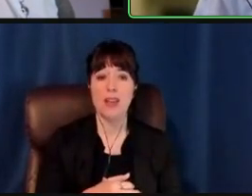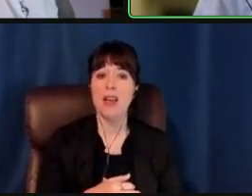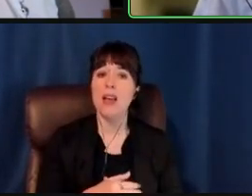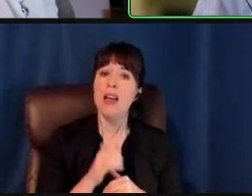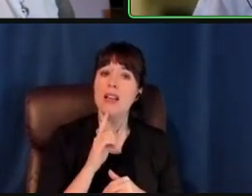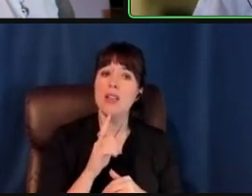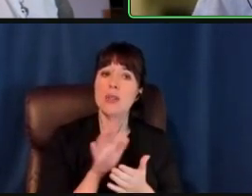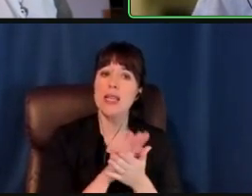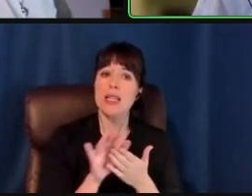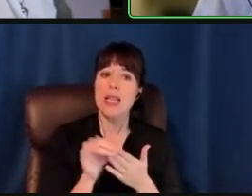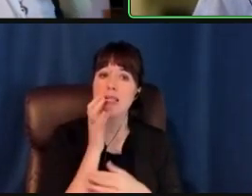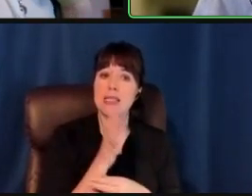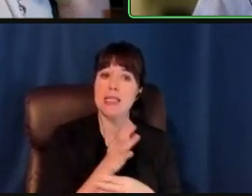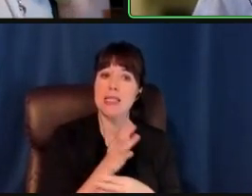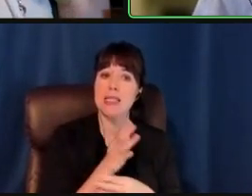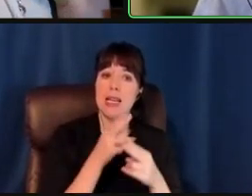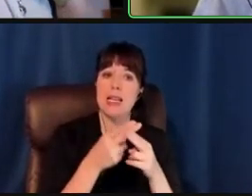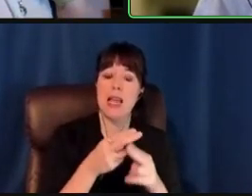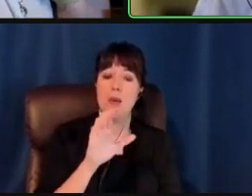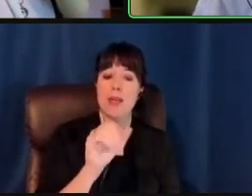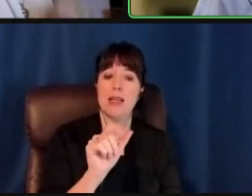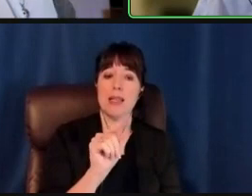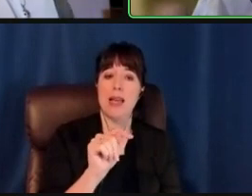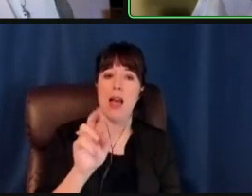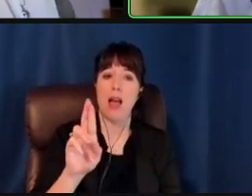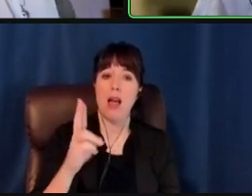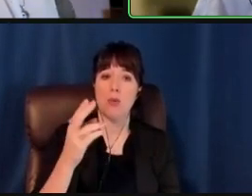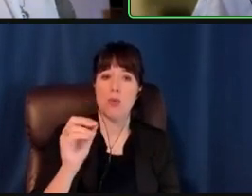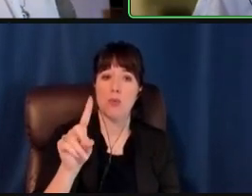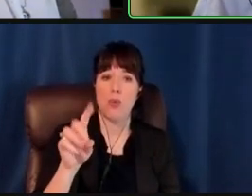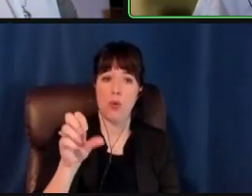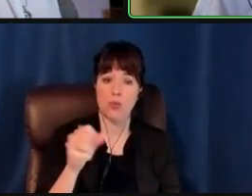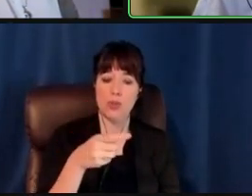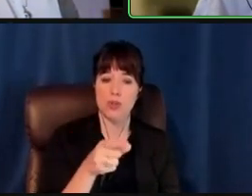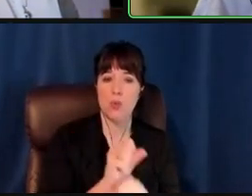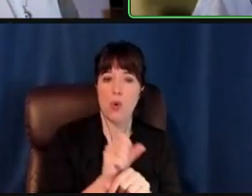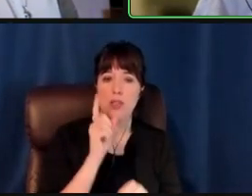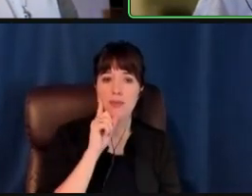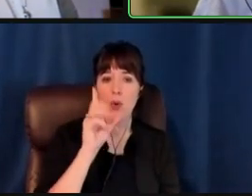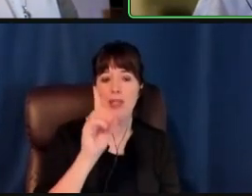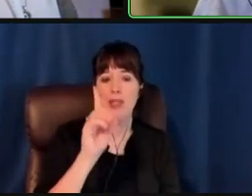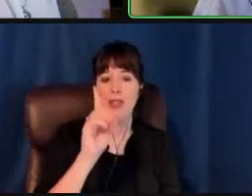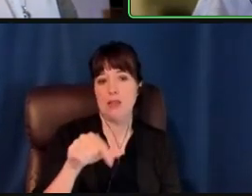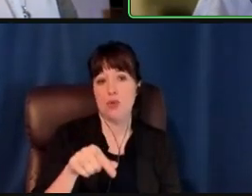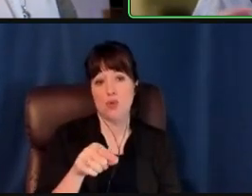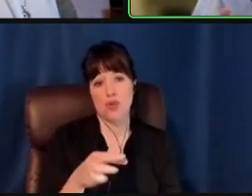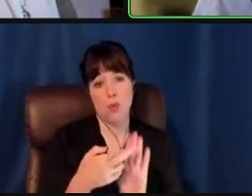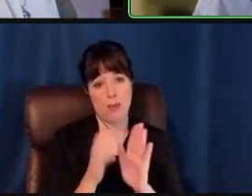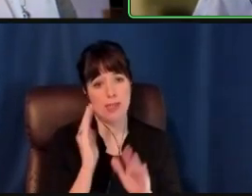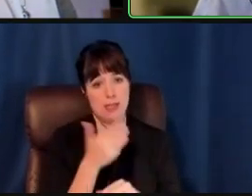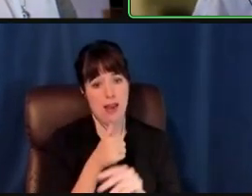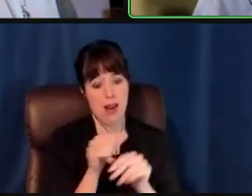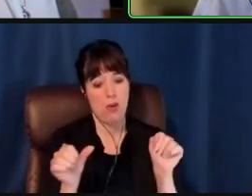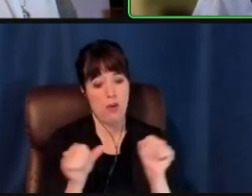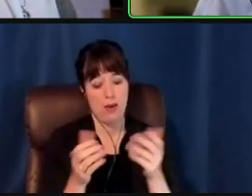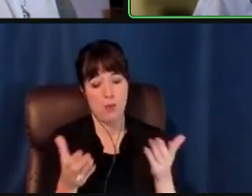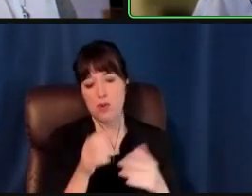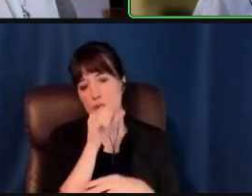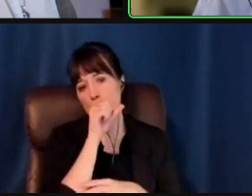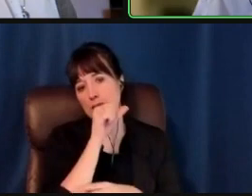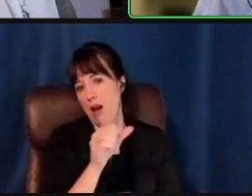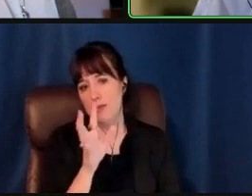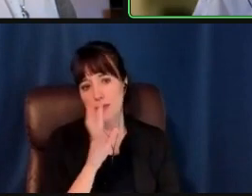very nice lady by the name of Kat Rhodes who works for the DEQ. She represents our area here, and she would love to talk to your ear